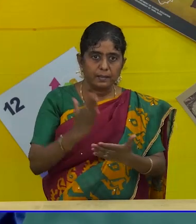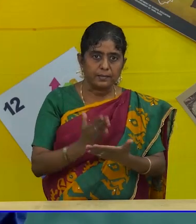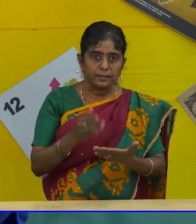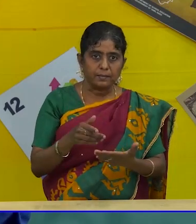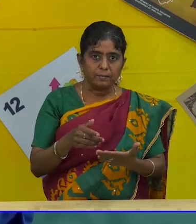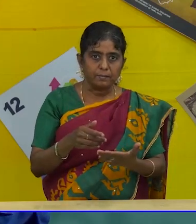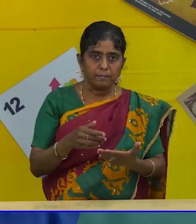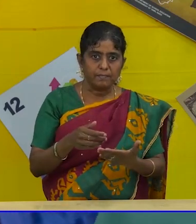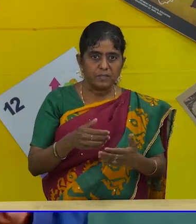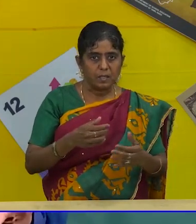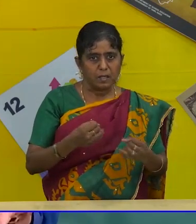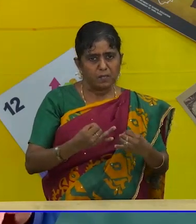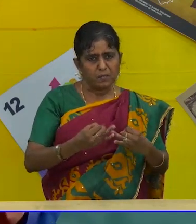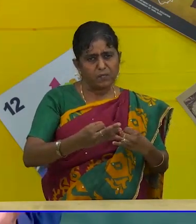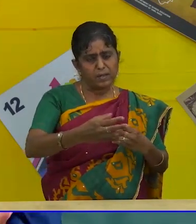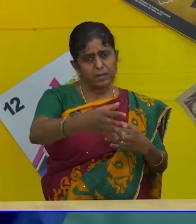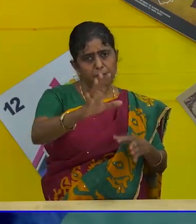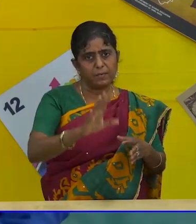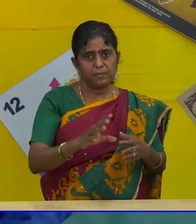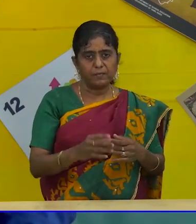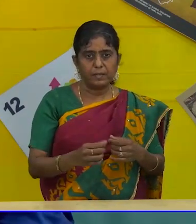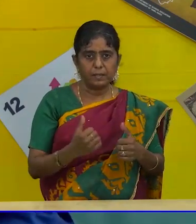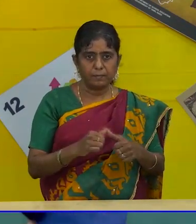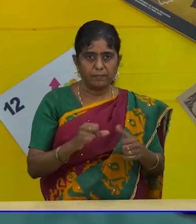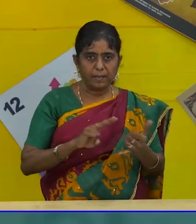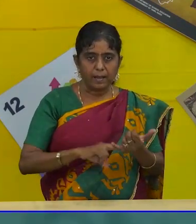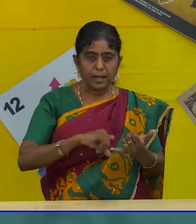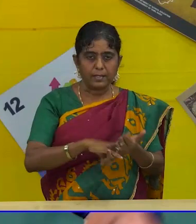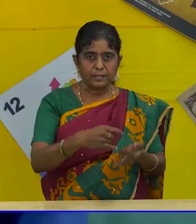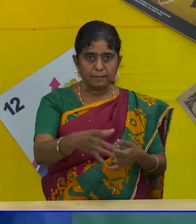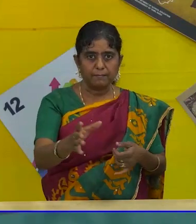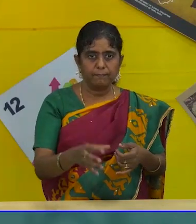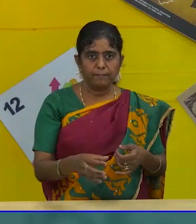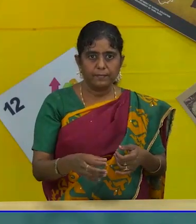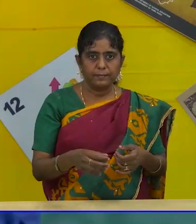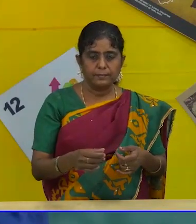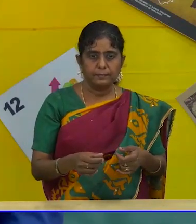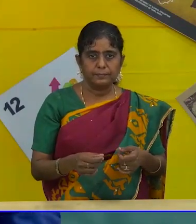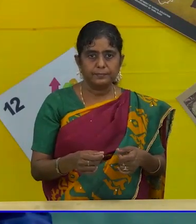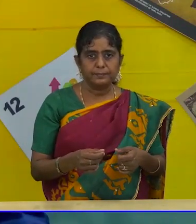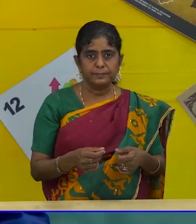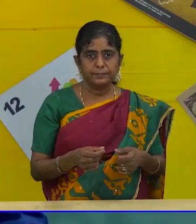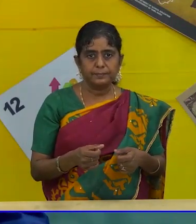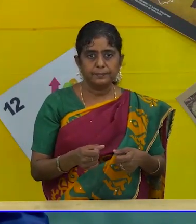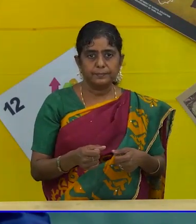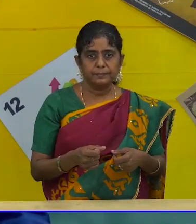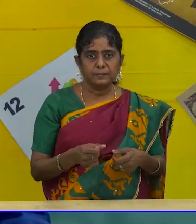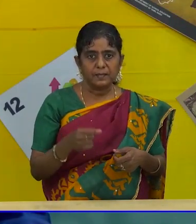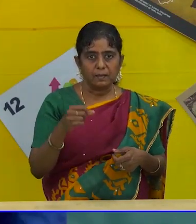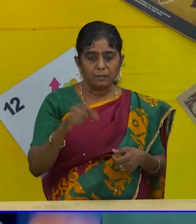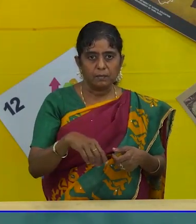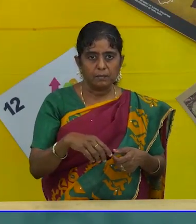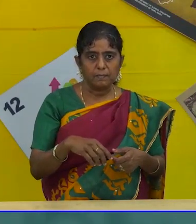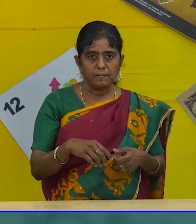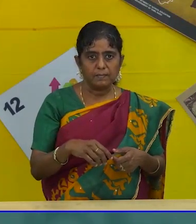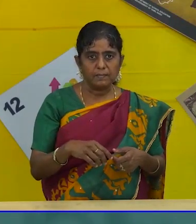at infinite number of points. In the straight line, there are many points. You cannot count it.